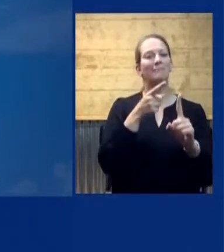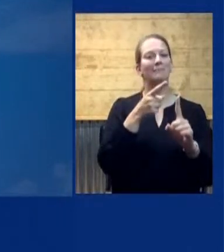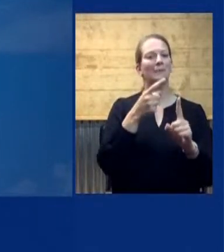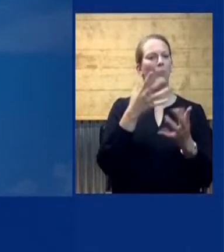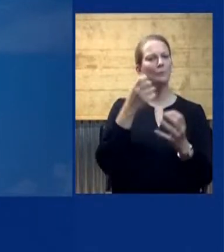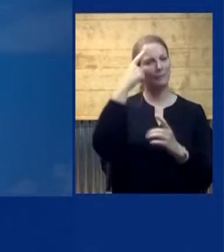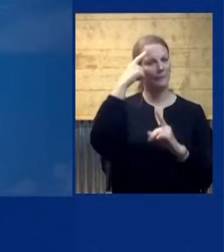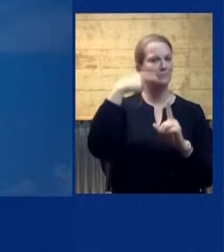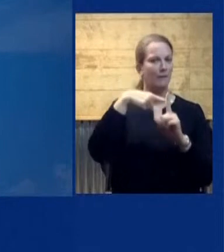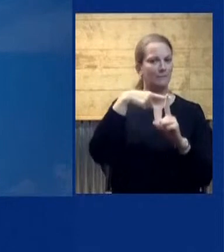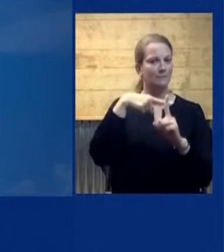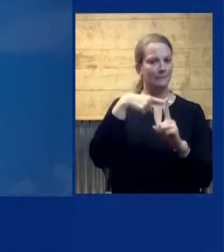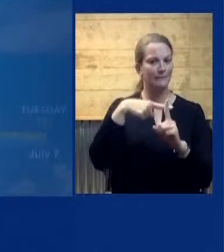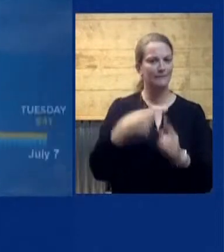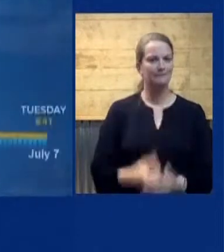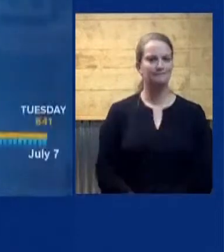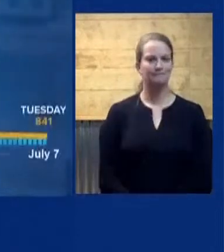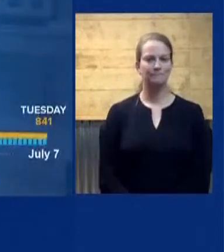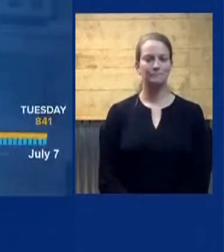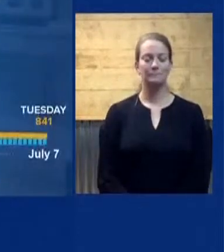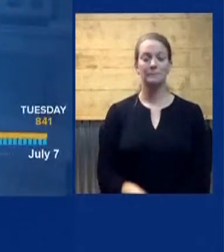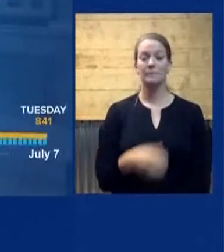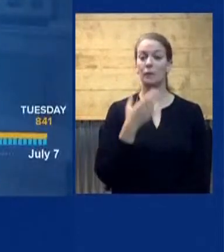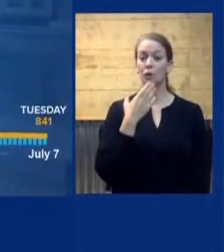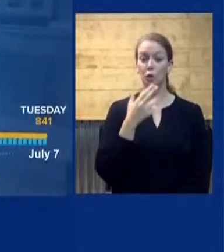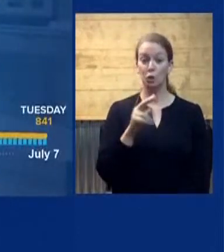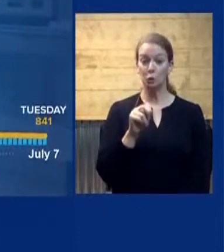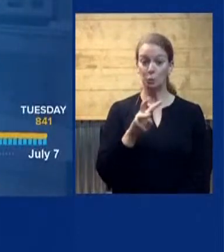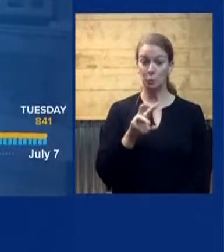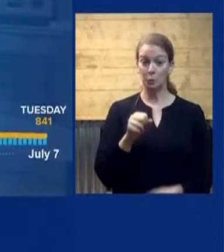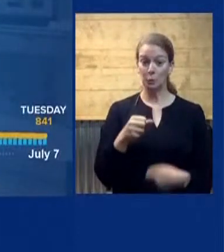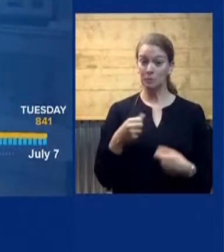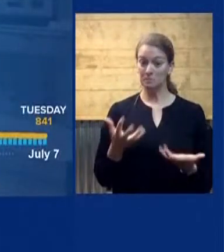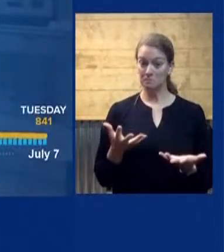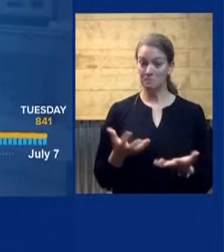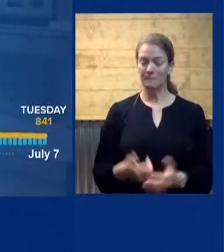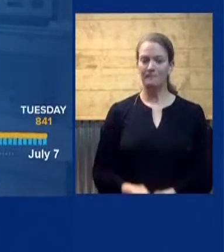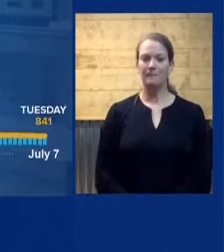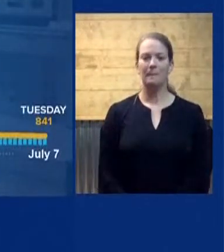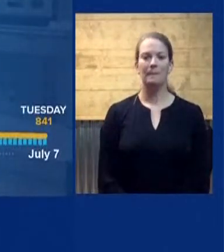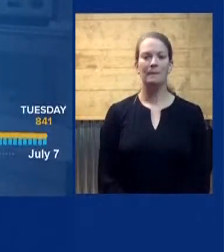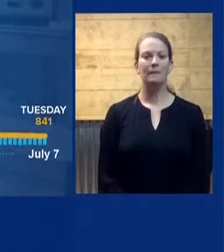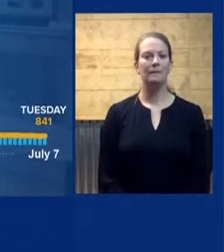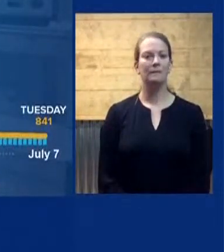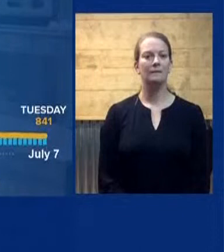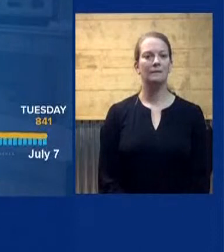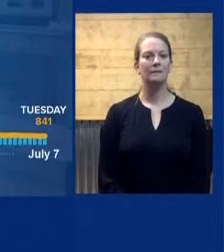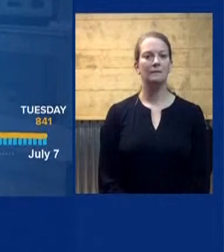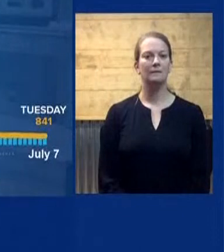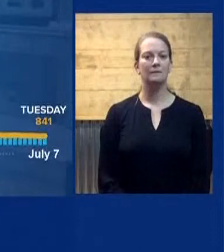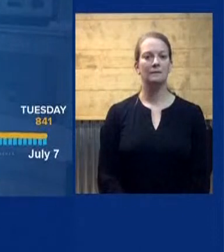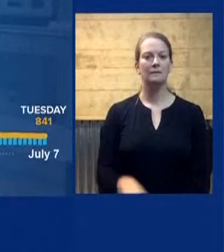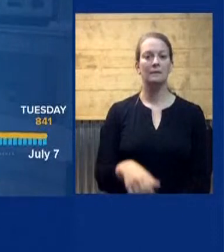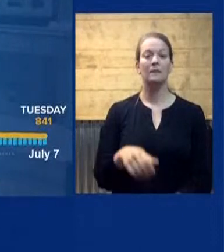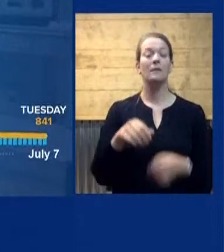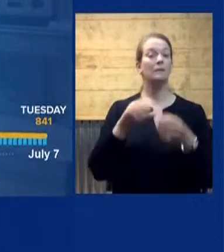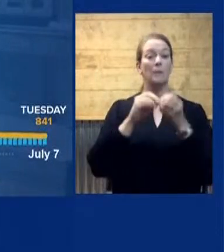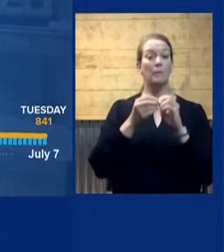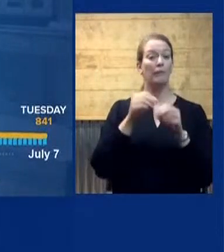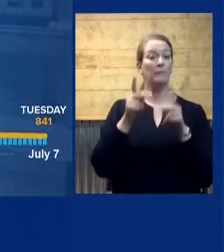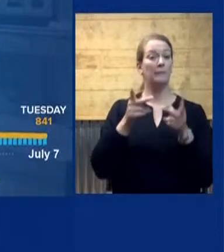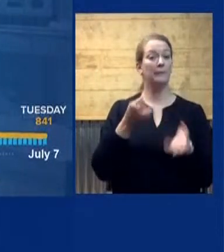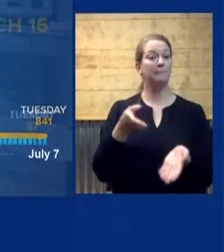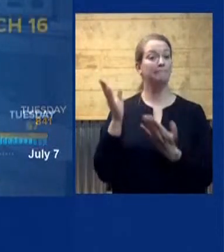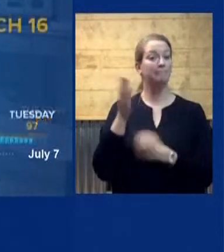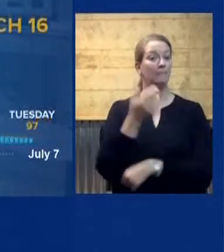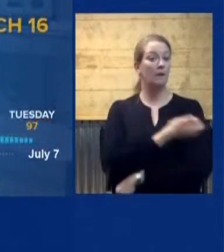Marcia? The good news is number of hospitalizations is 841.